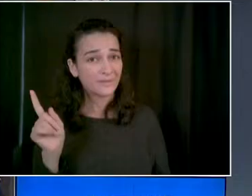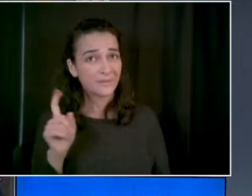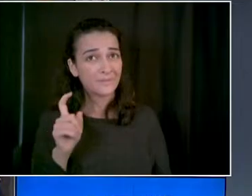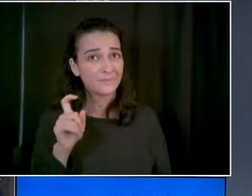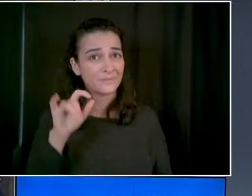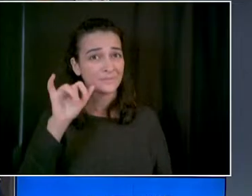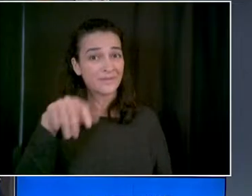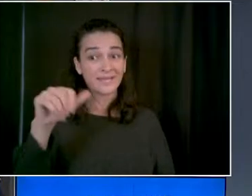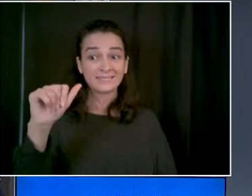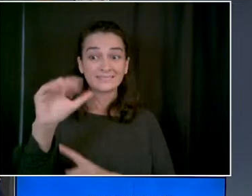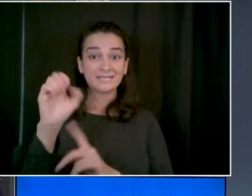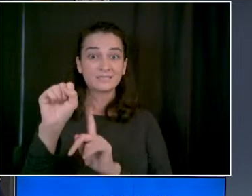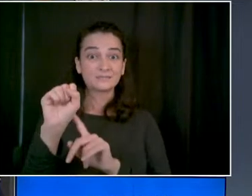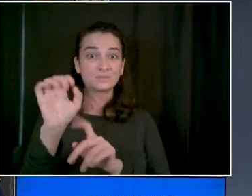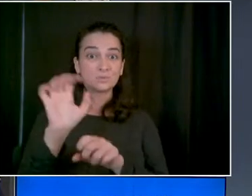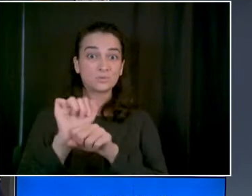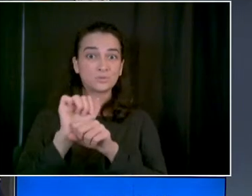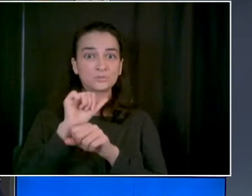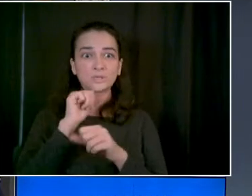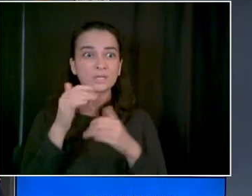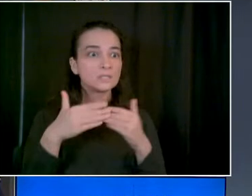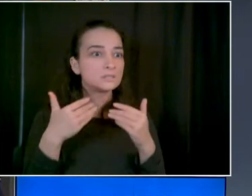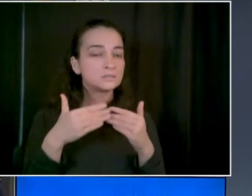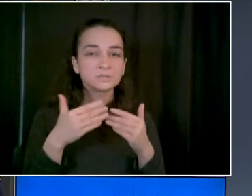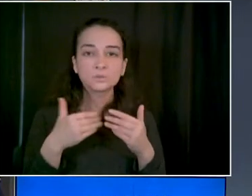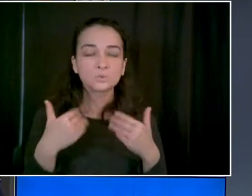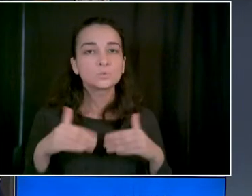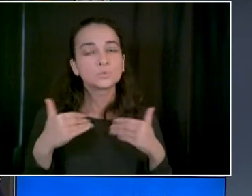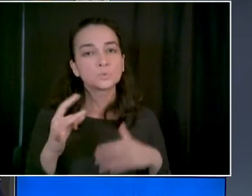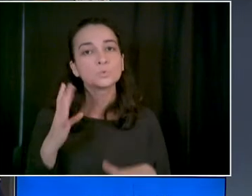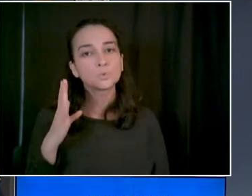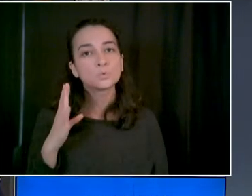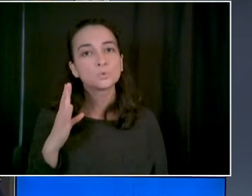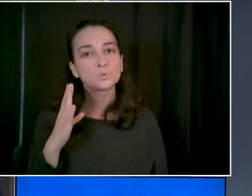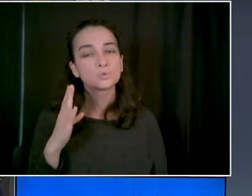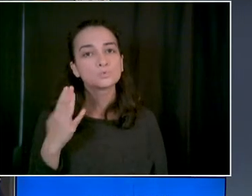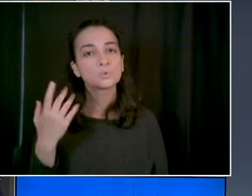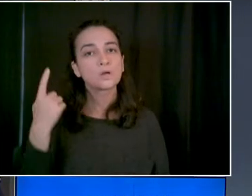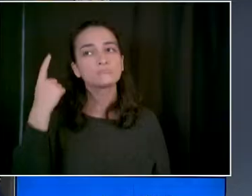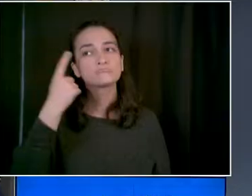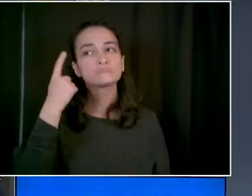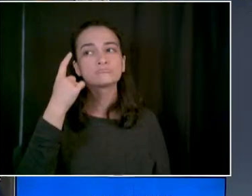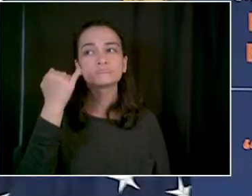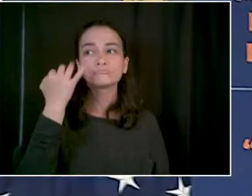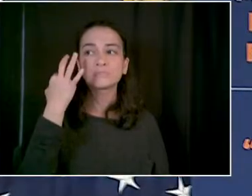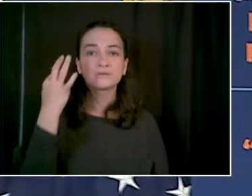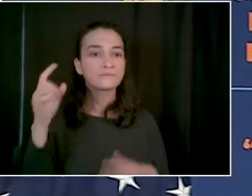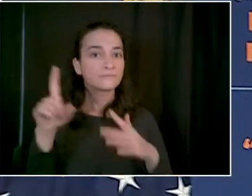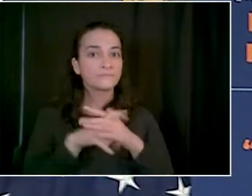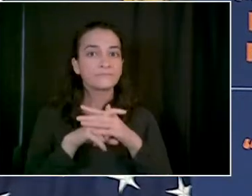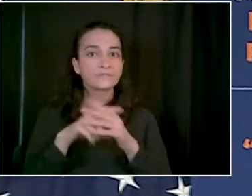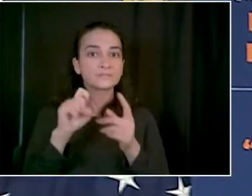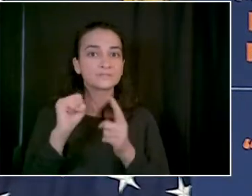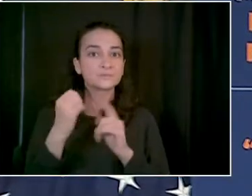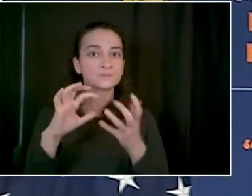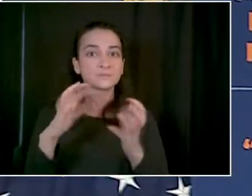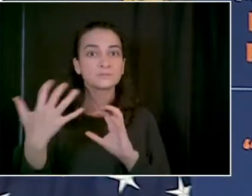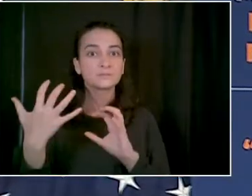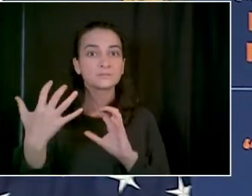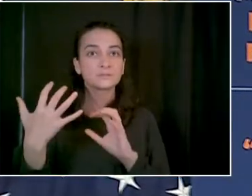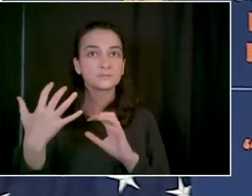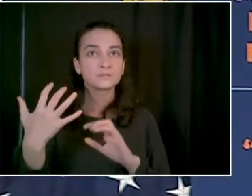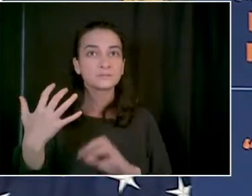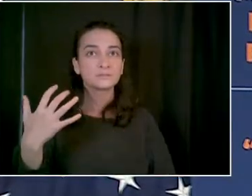consequences for if somebody dies in your care. So what does that look like? Yeah, I know, and I saw the stories in the profile, and I think